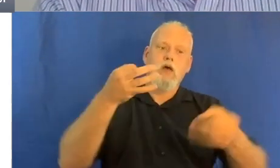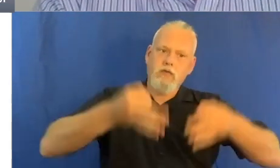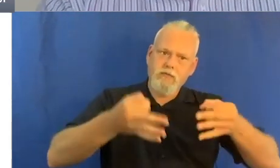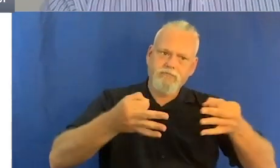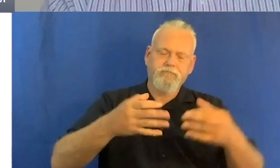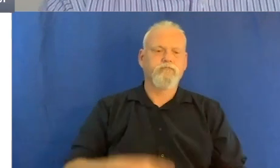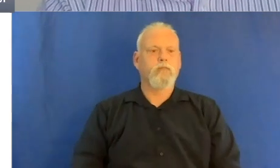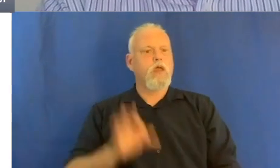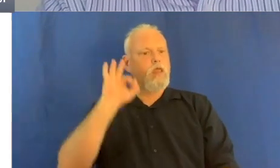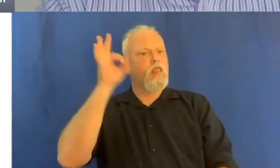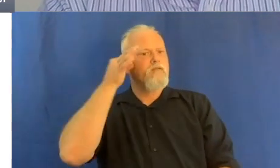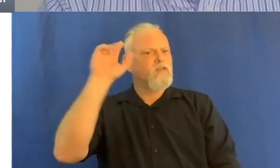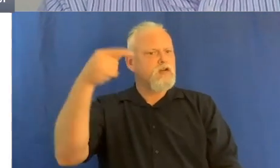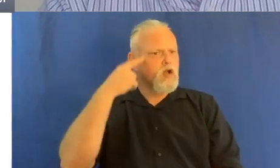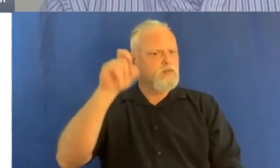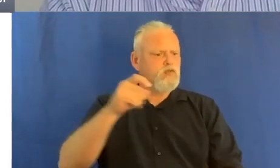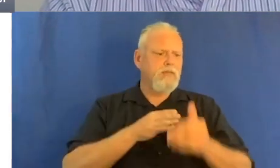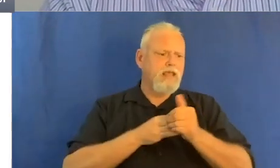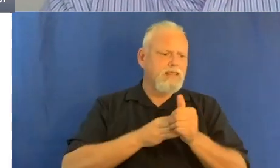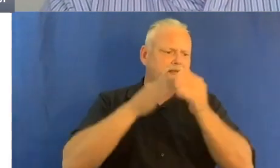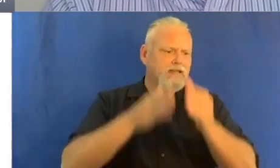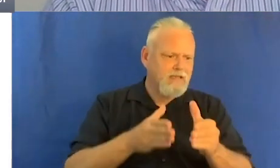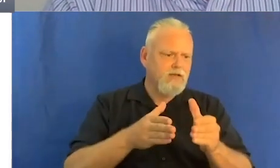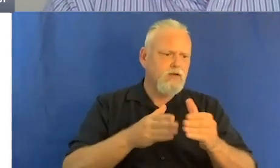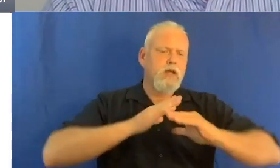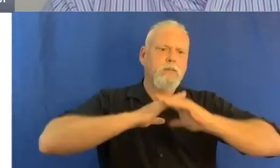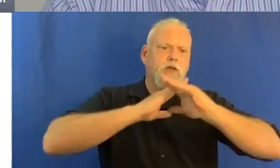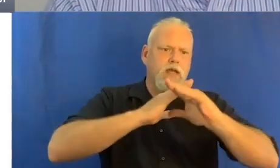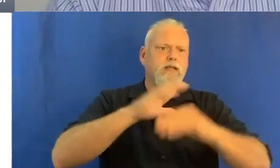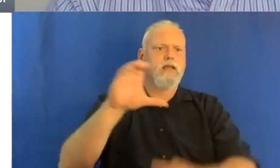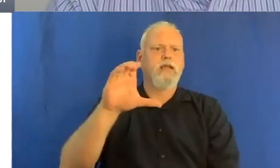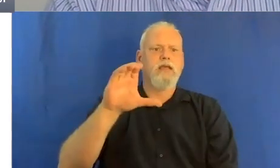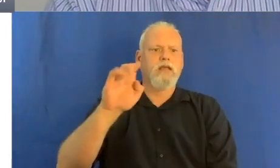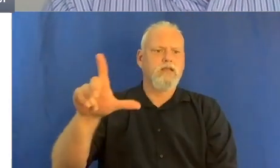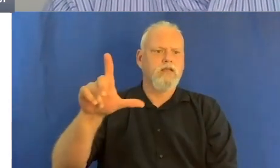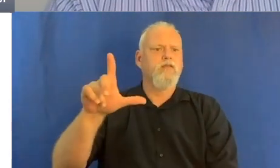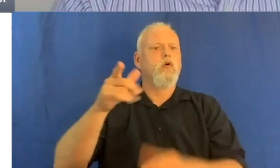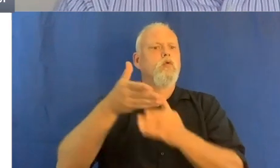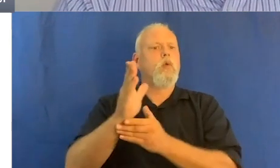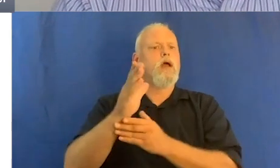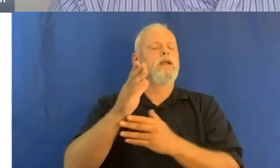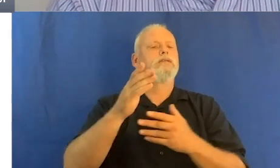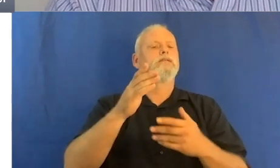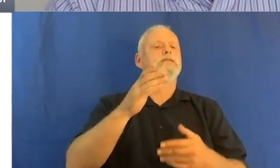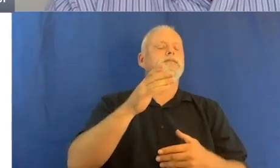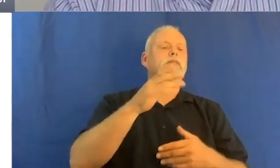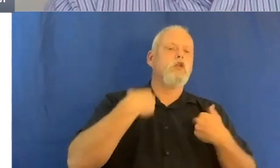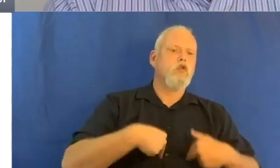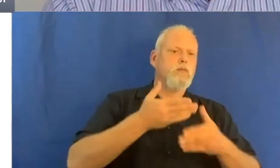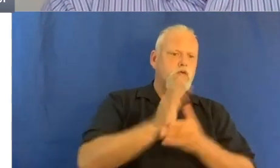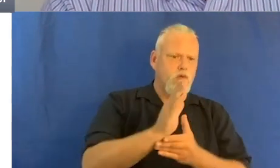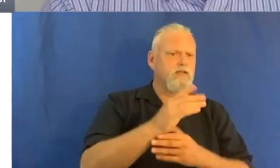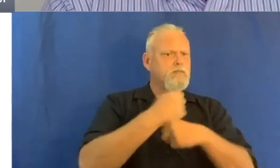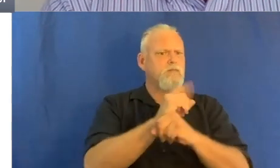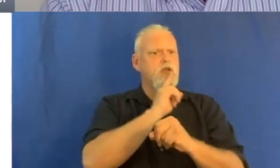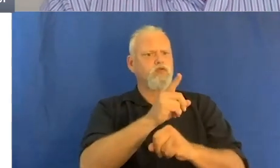government ought to be the leader in protecting the civil rights and human rights and ensuring those rights